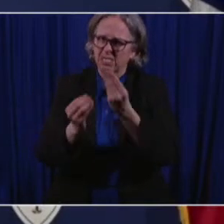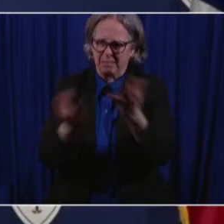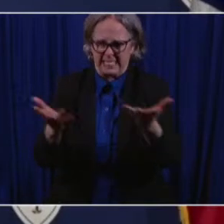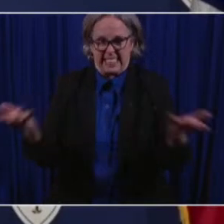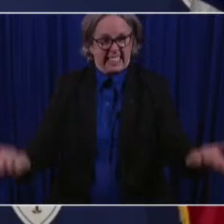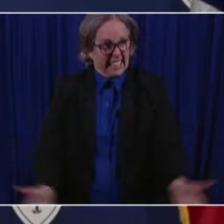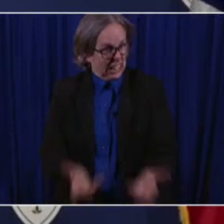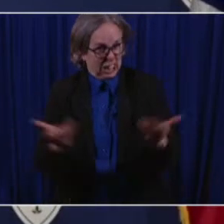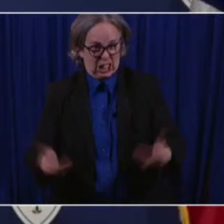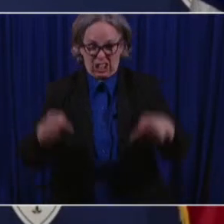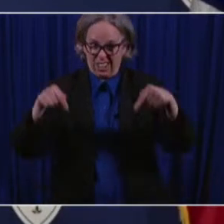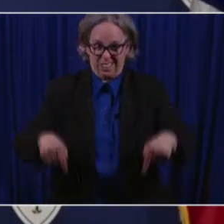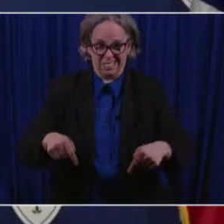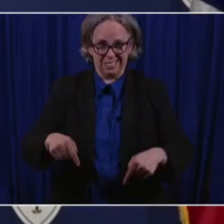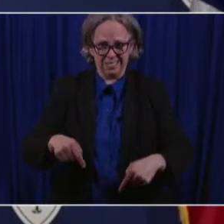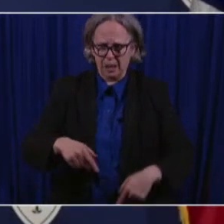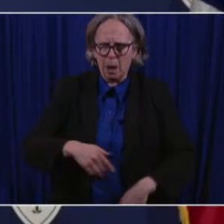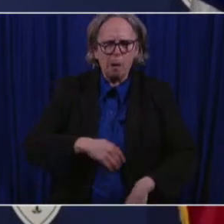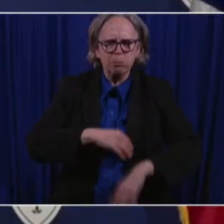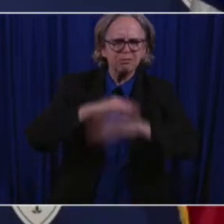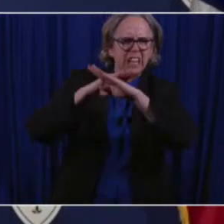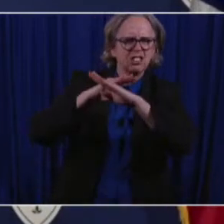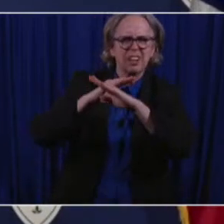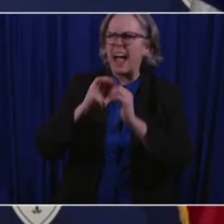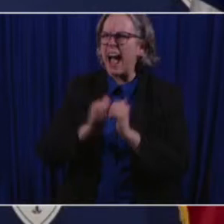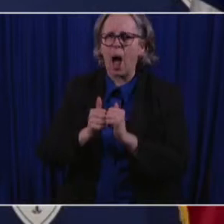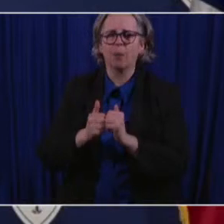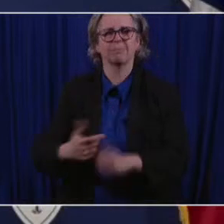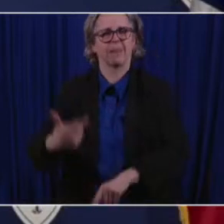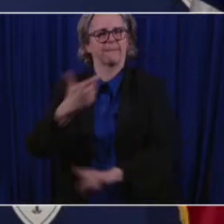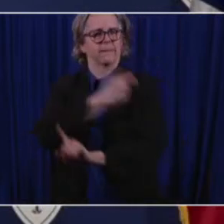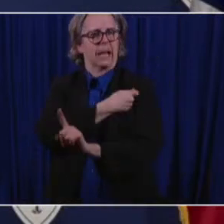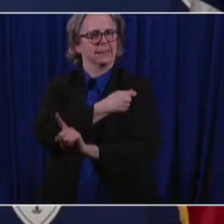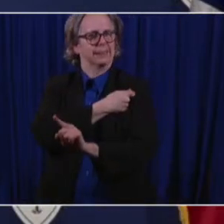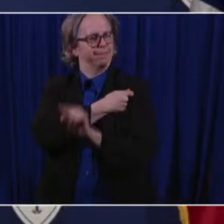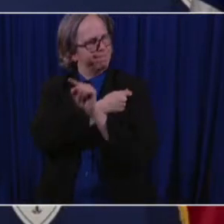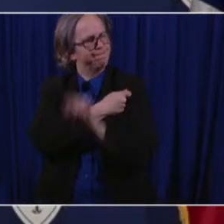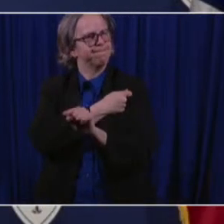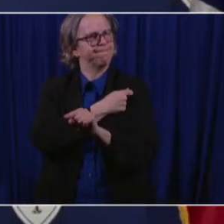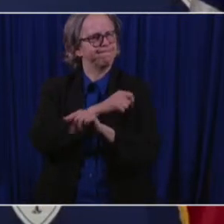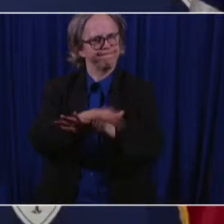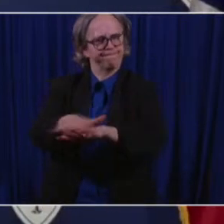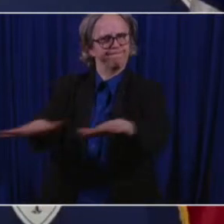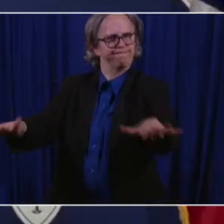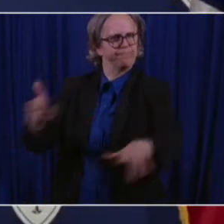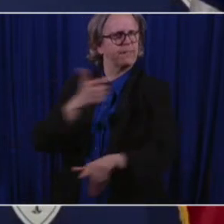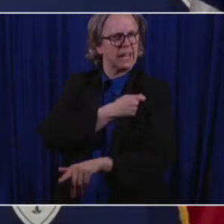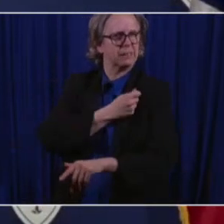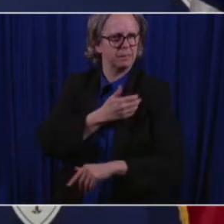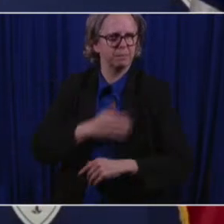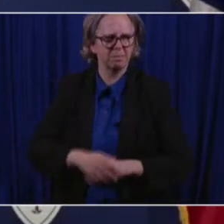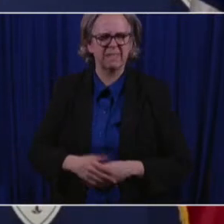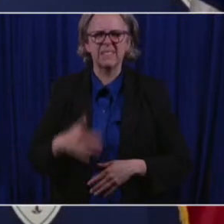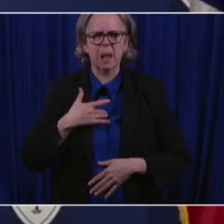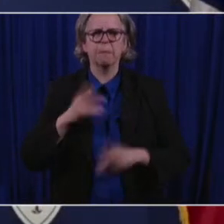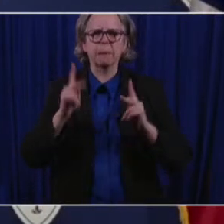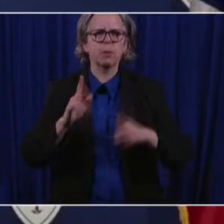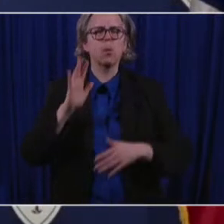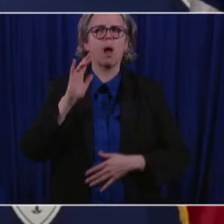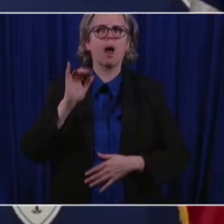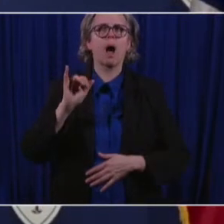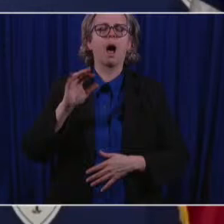way that we get our freedom. And I think in the end, you know, that will weigh heavily on people.